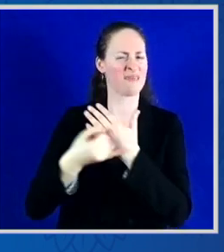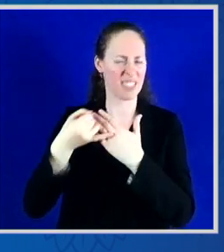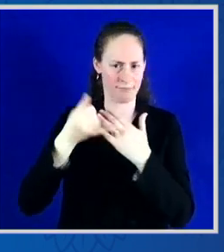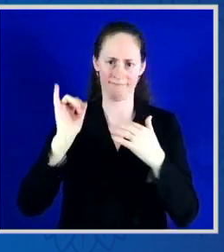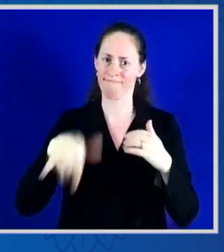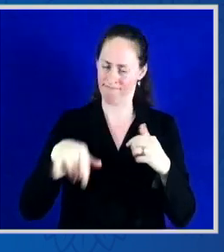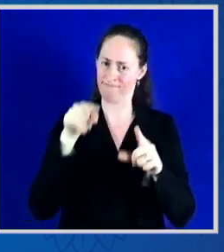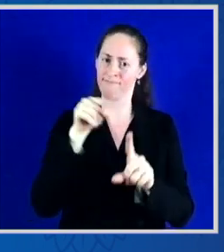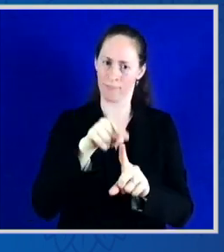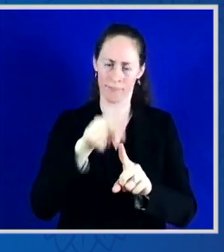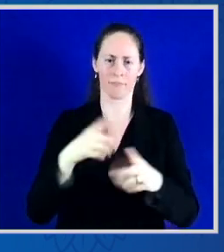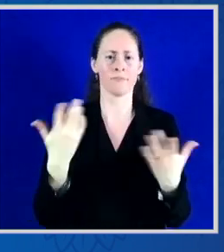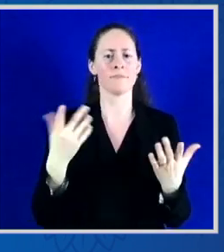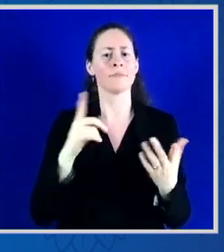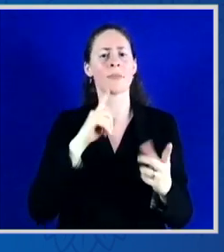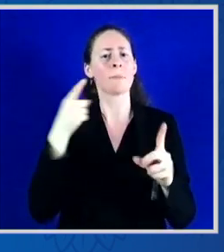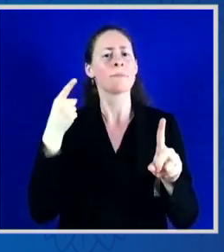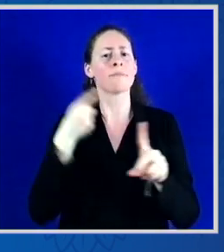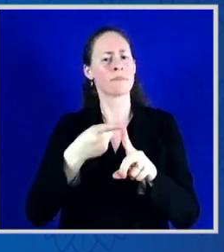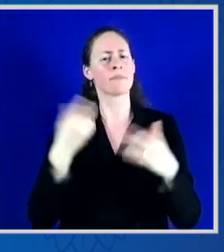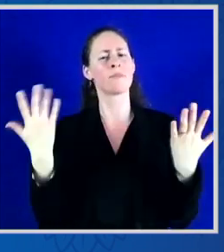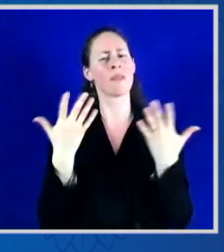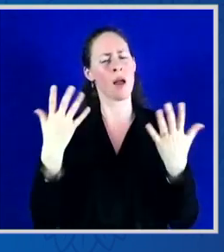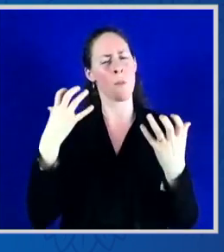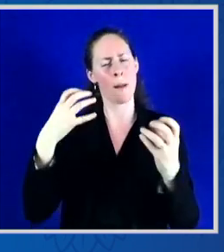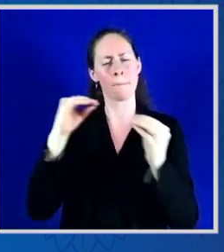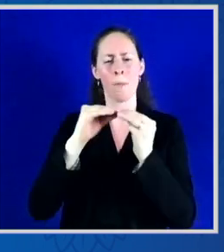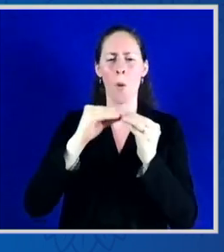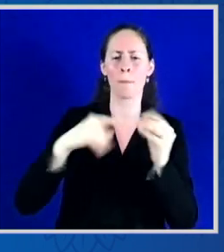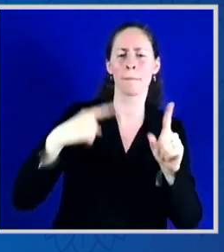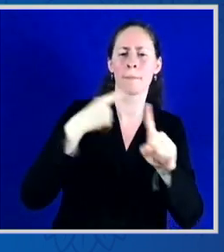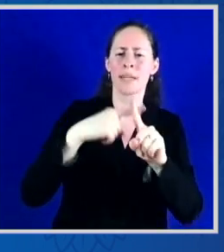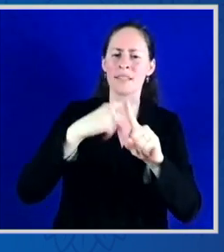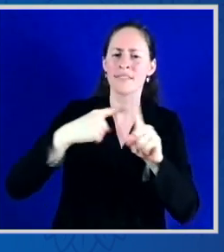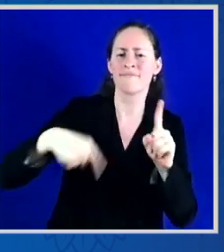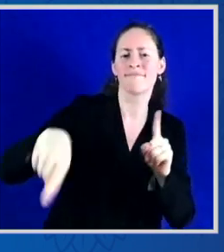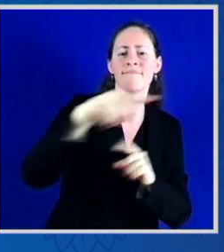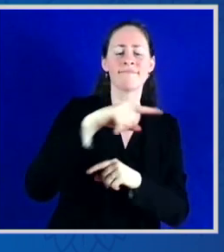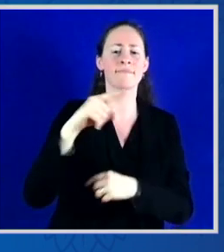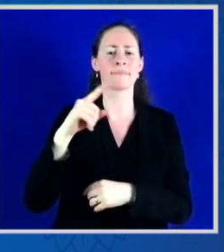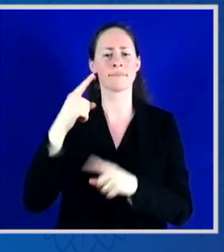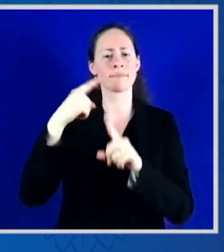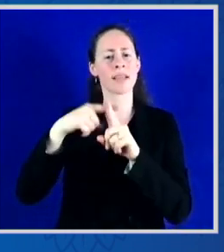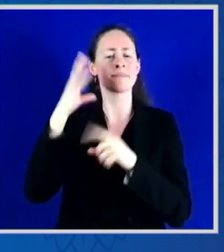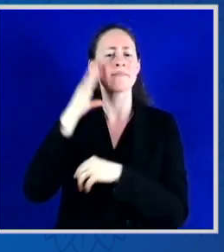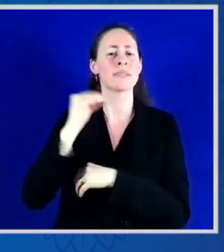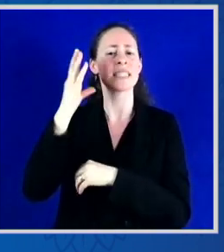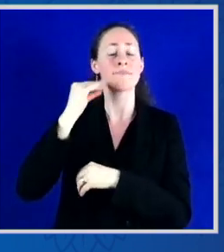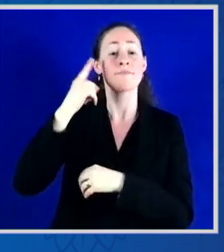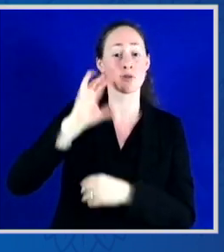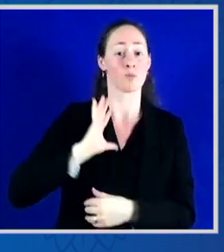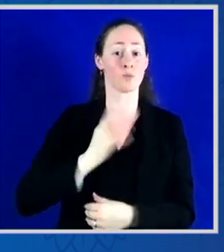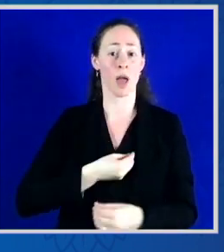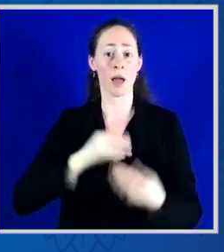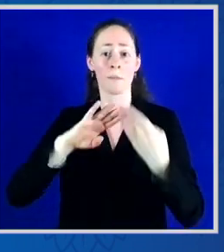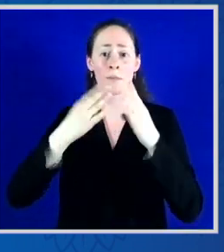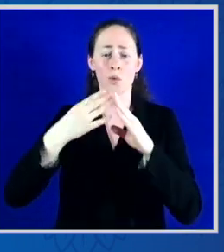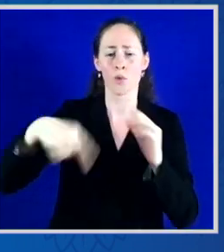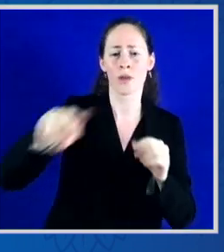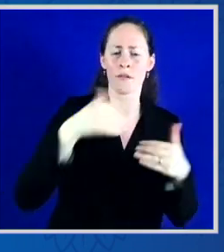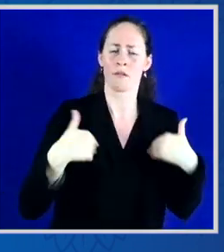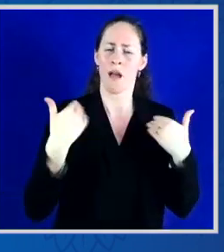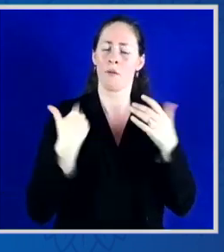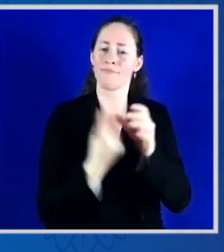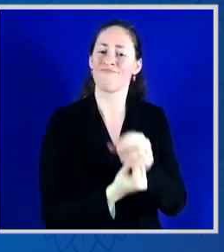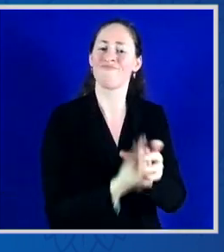real positive experiences meeting transgender and non-binary youth who are thriving. We know that when people just have a